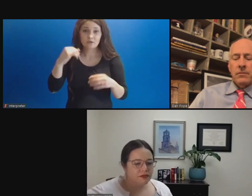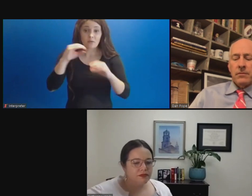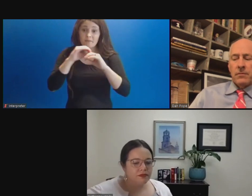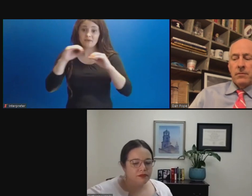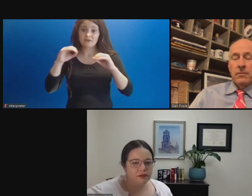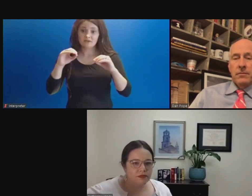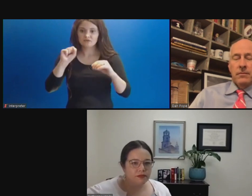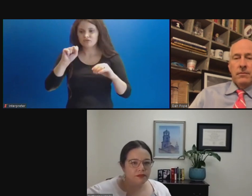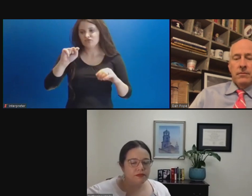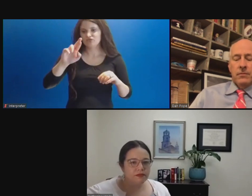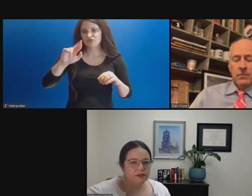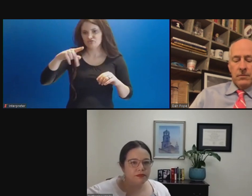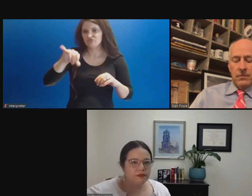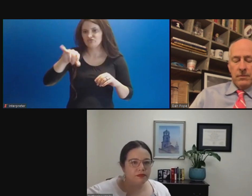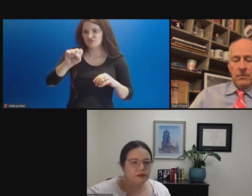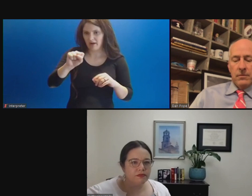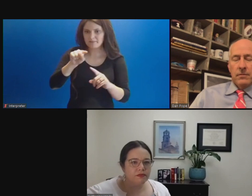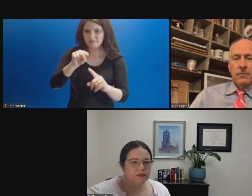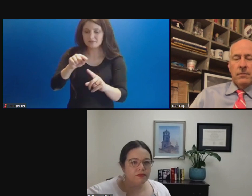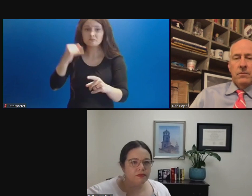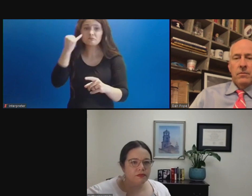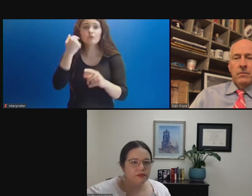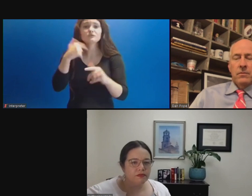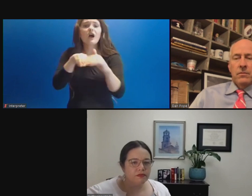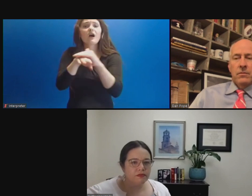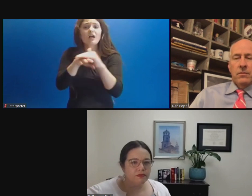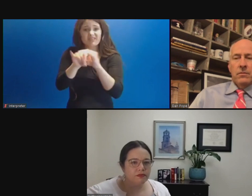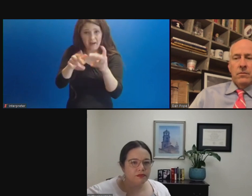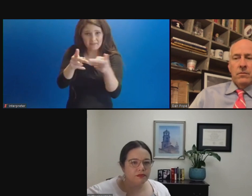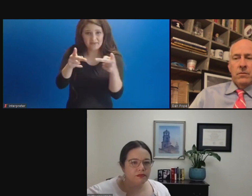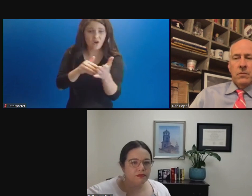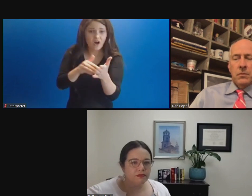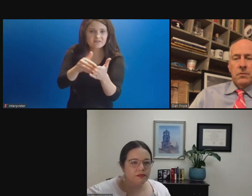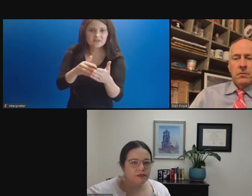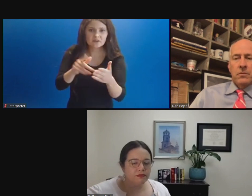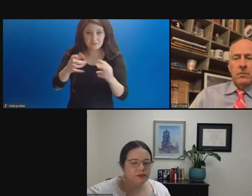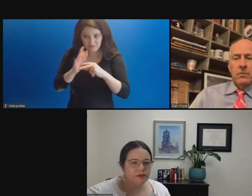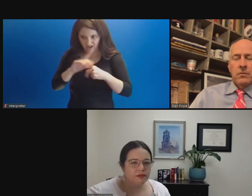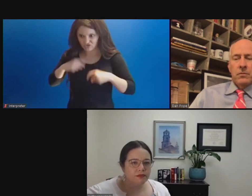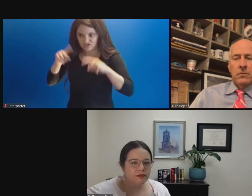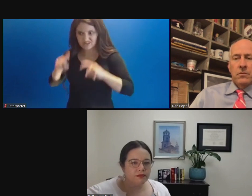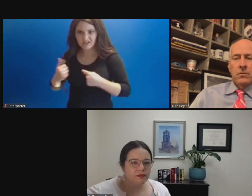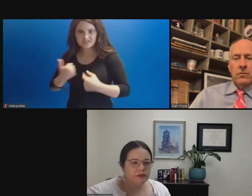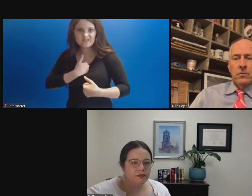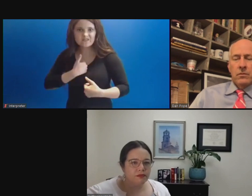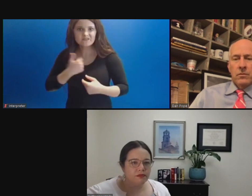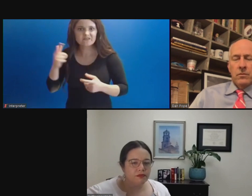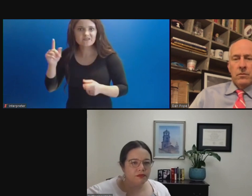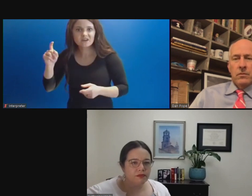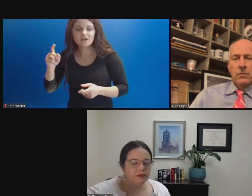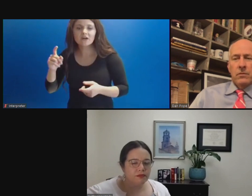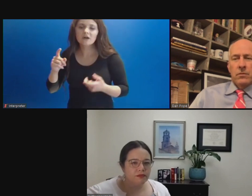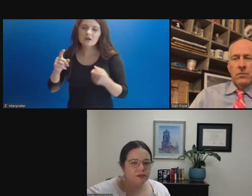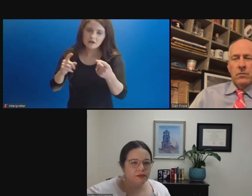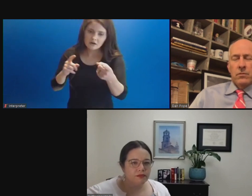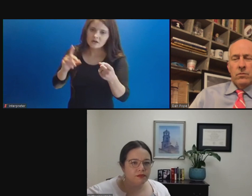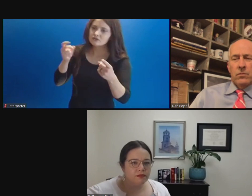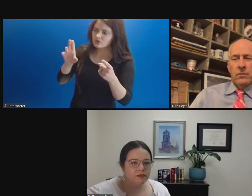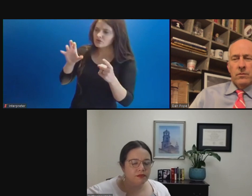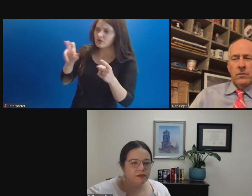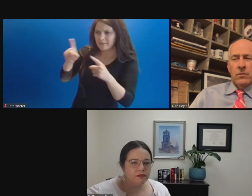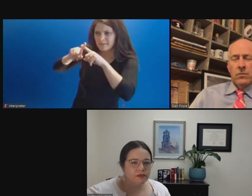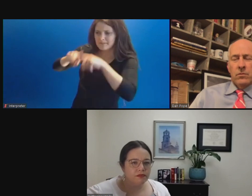maybe I should get checked because I know I go into that place? It would have to depend on your exposure time and how close you were in